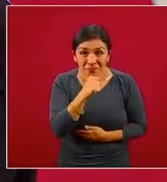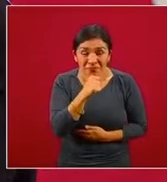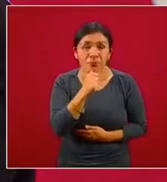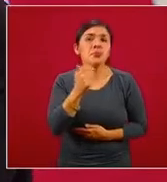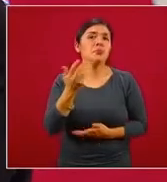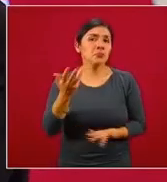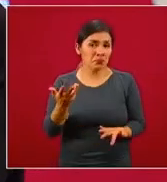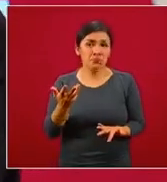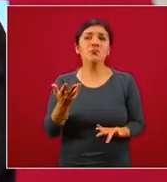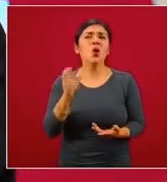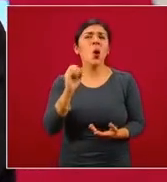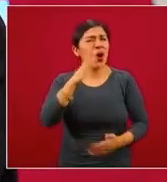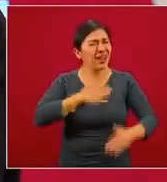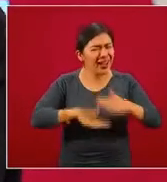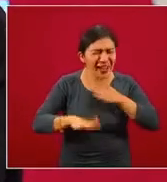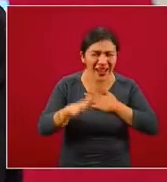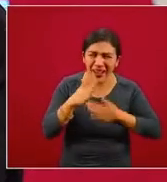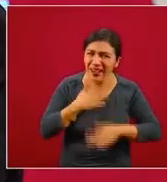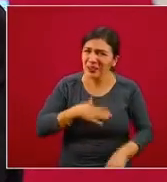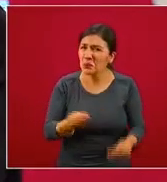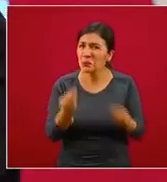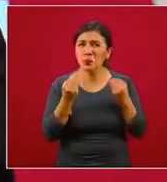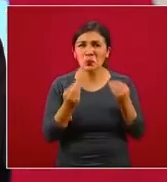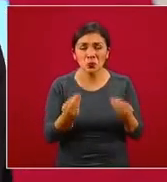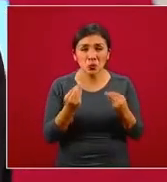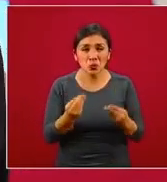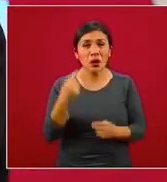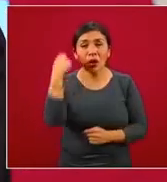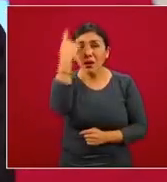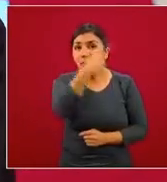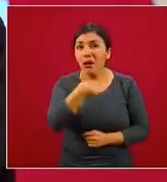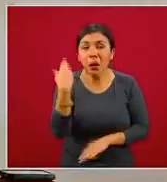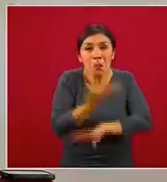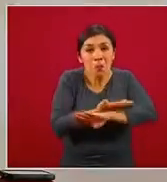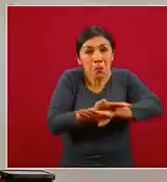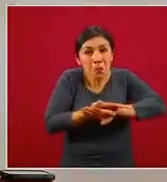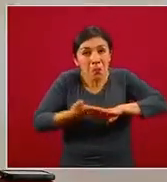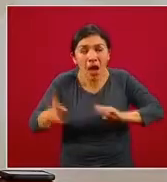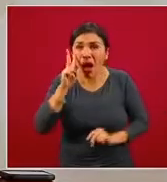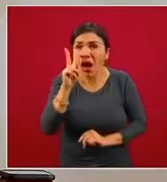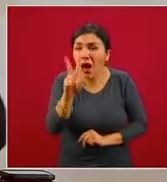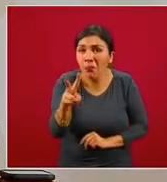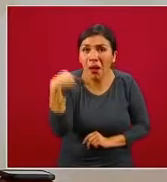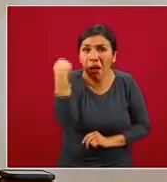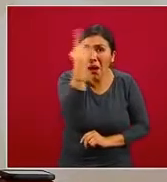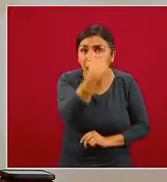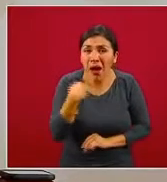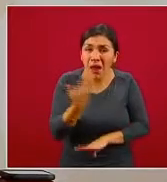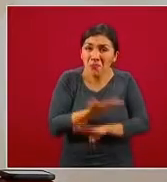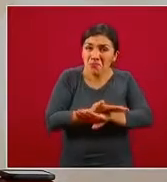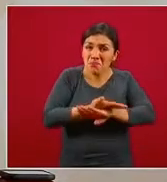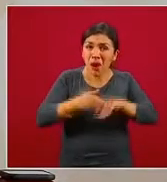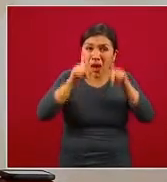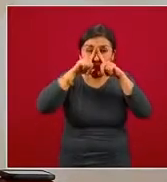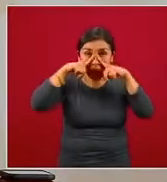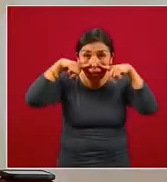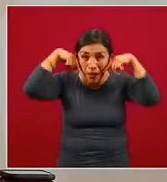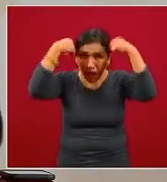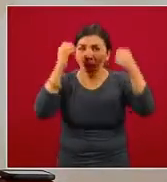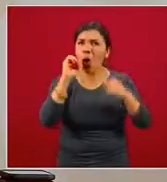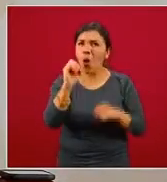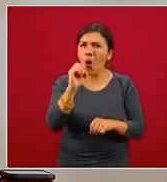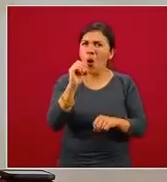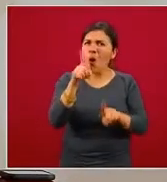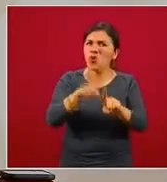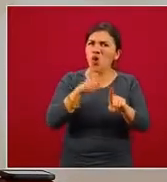of pulmones, breath, se fatiga fácilmente, what we call se le ve respiratory pálido o insufficiency, puede ver meaning pálido, o peor you aún, feel you una lack coloración air, inusualmente